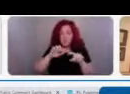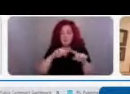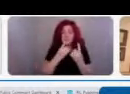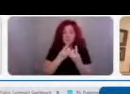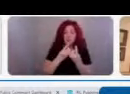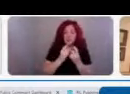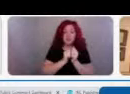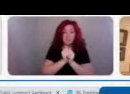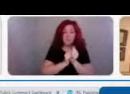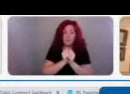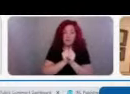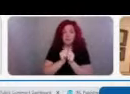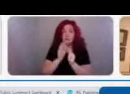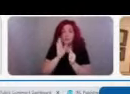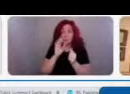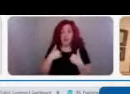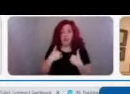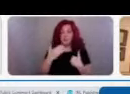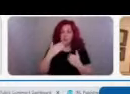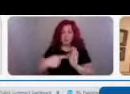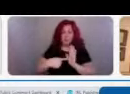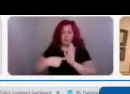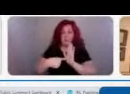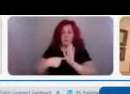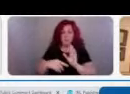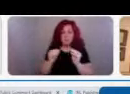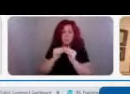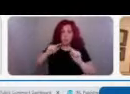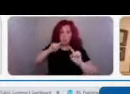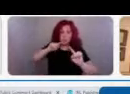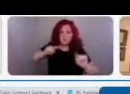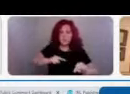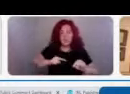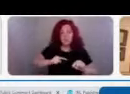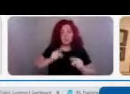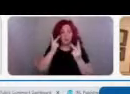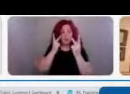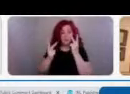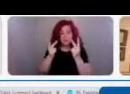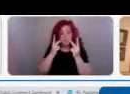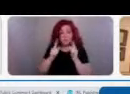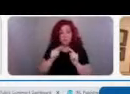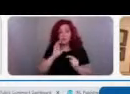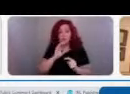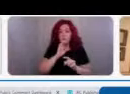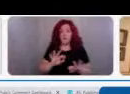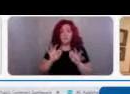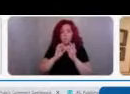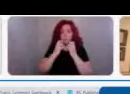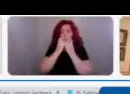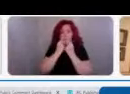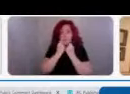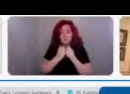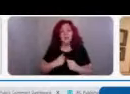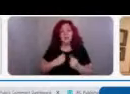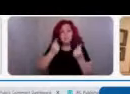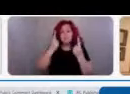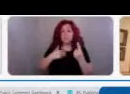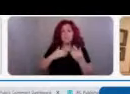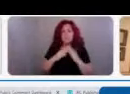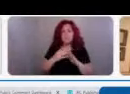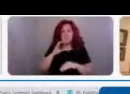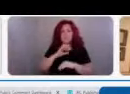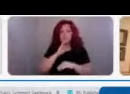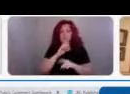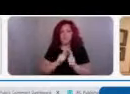turnout and make our representatives more responsive and visible to chandler is very important to me i understand that my city of chandler is too